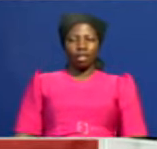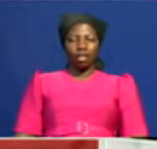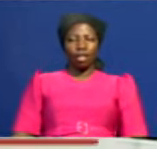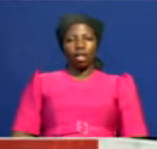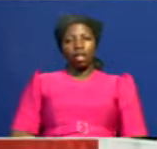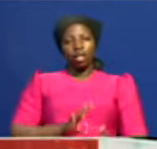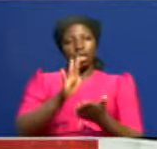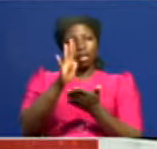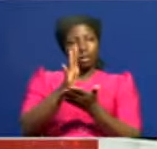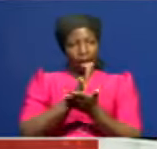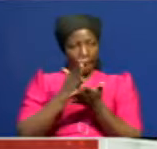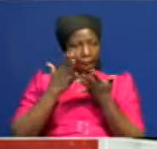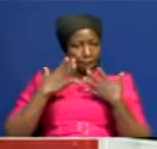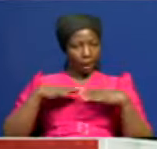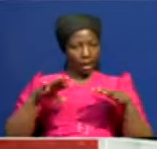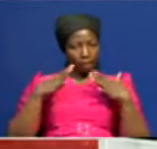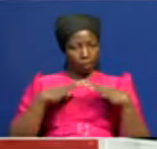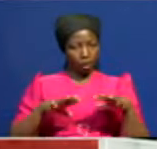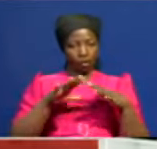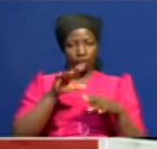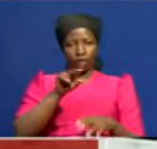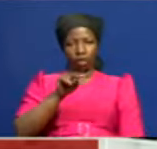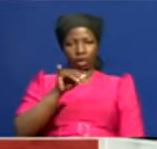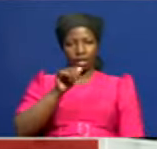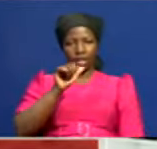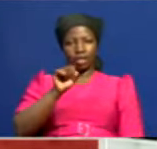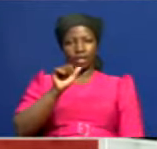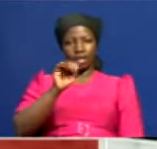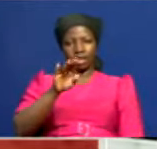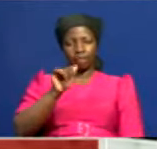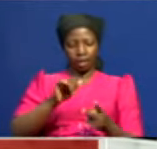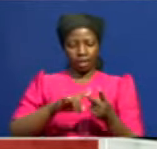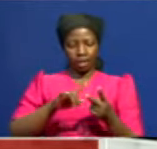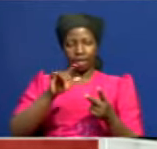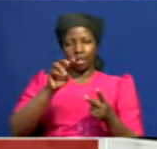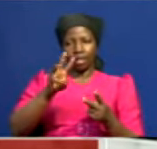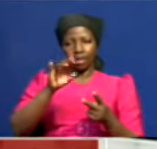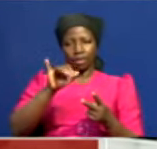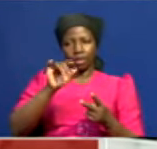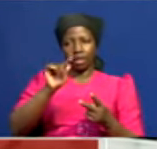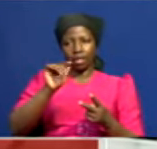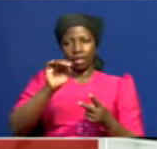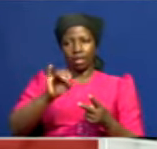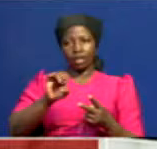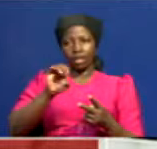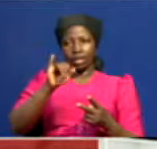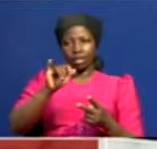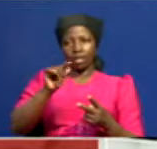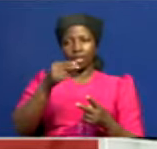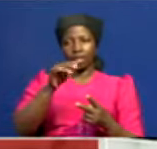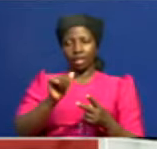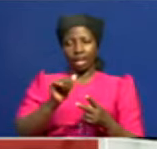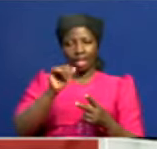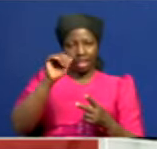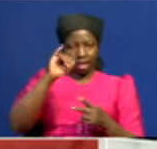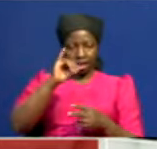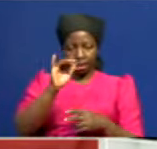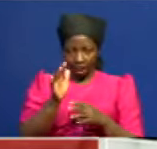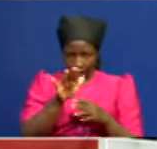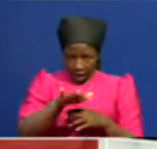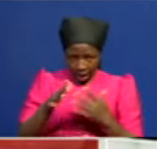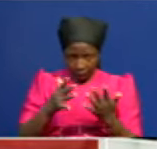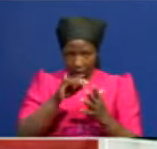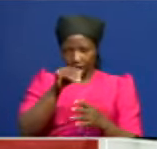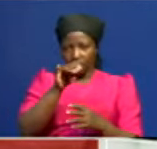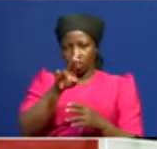A section of residents of Nyacaba and Witeithi villages in Juja, Kiambu County, is demanding an immediate